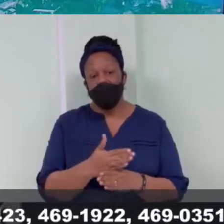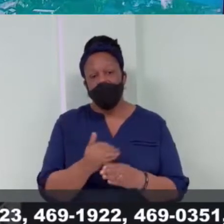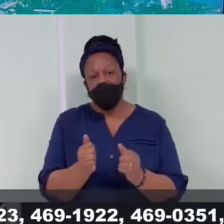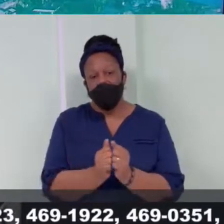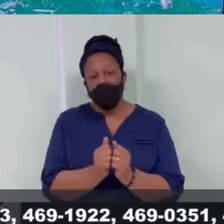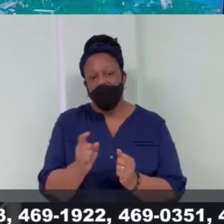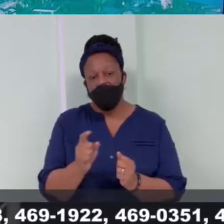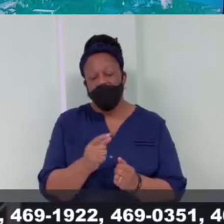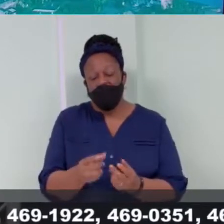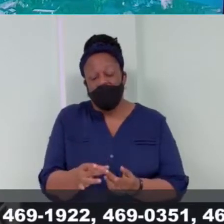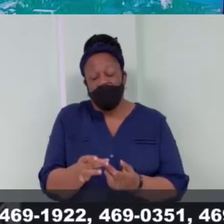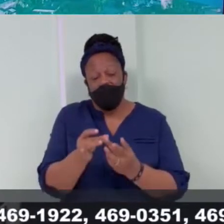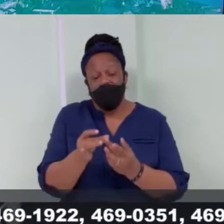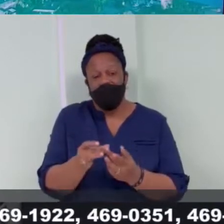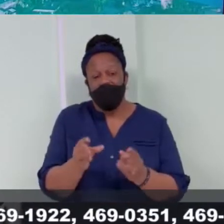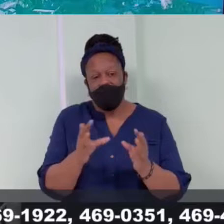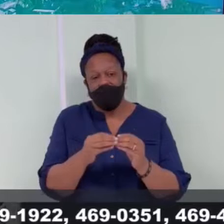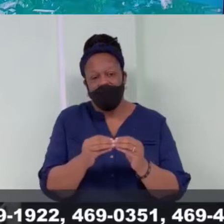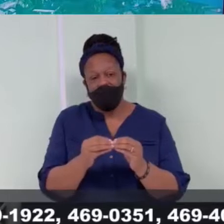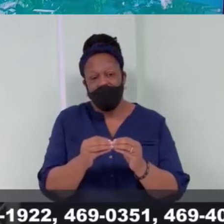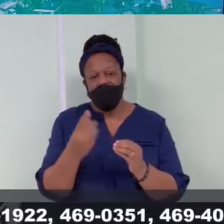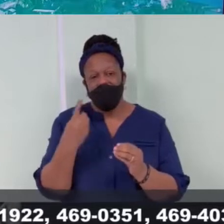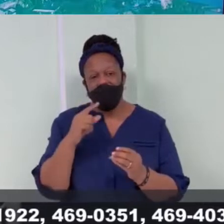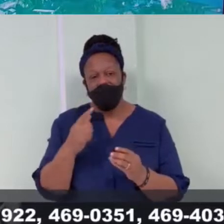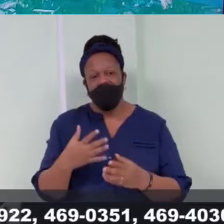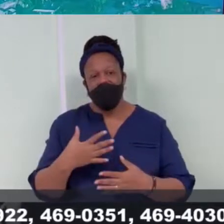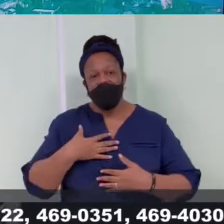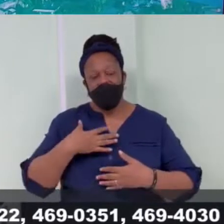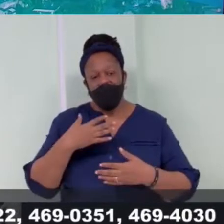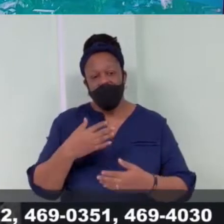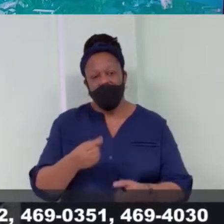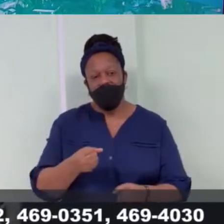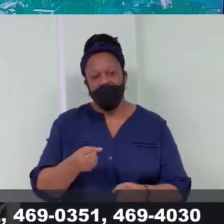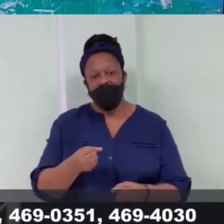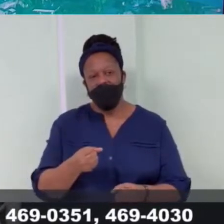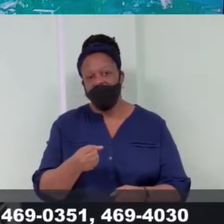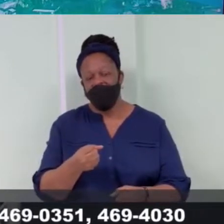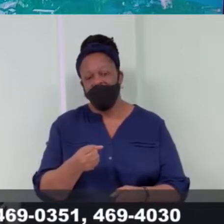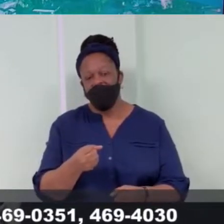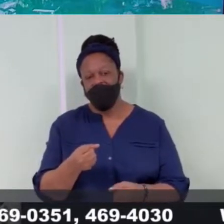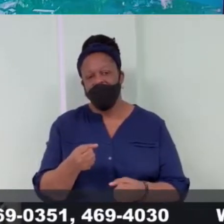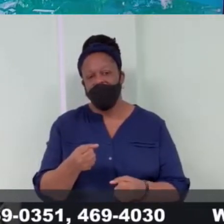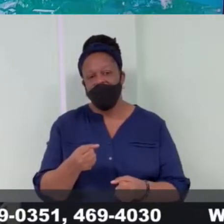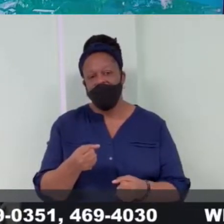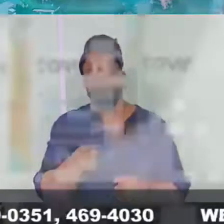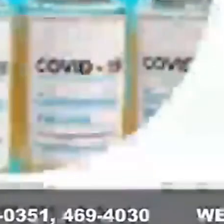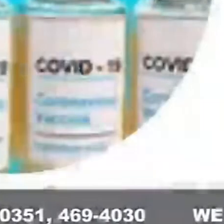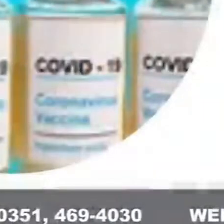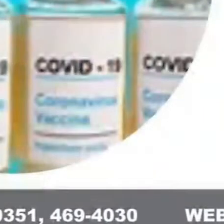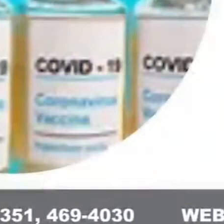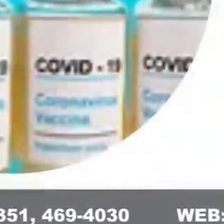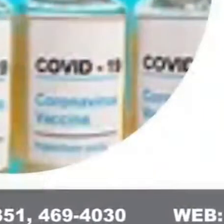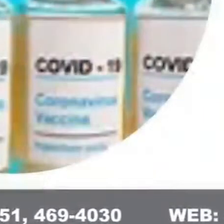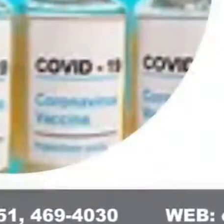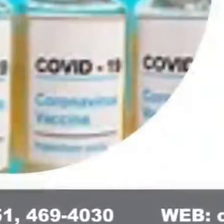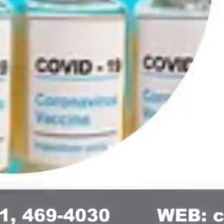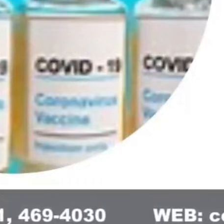special edition of our Health Emergency Operating Center's Situation Report.